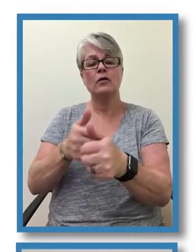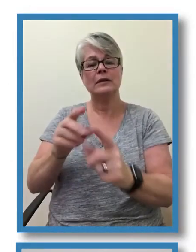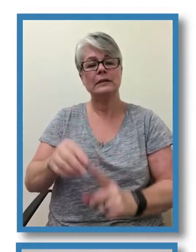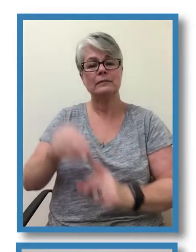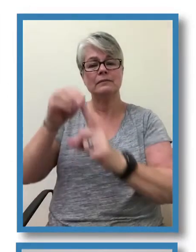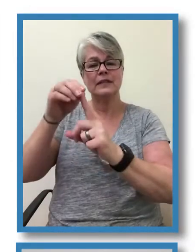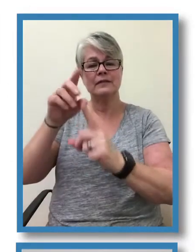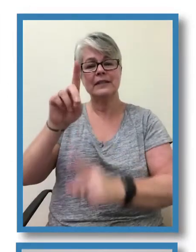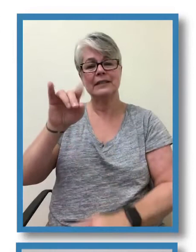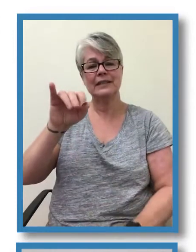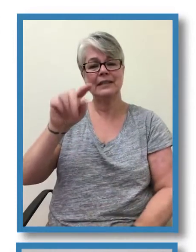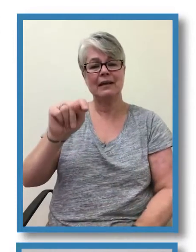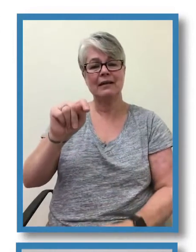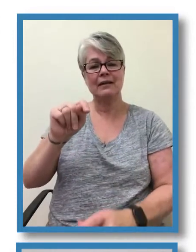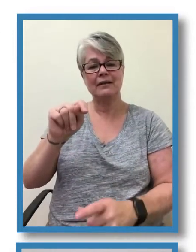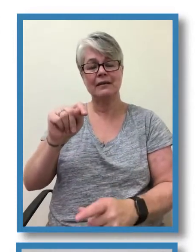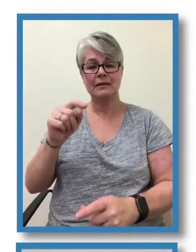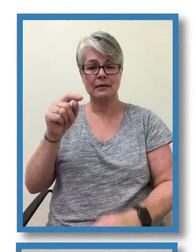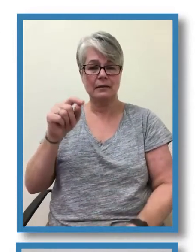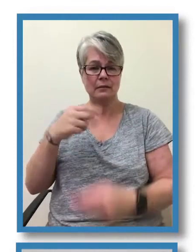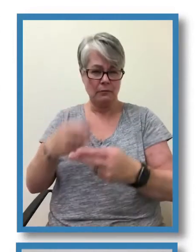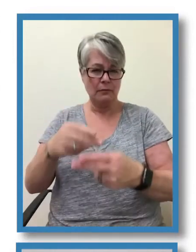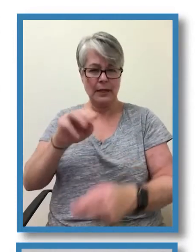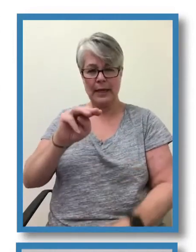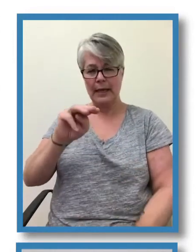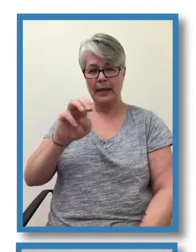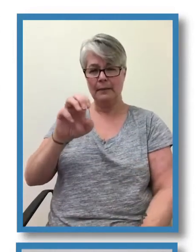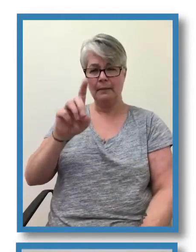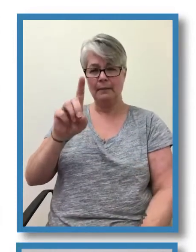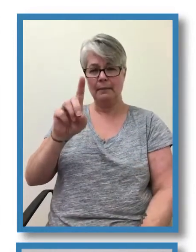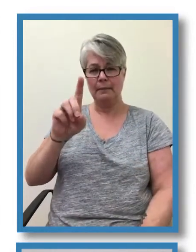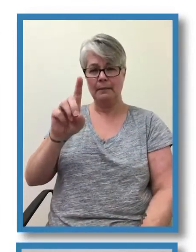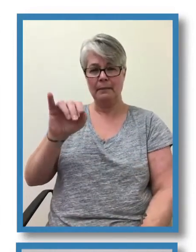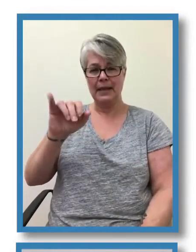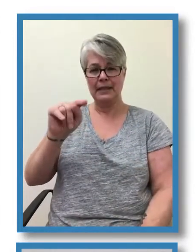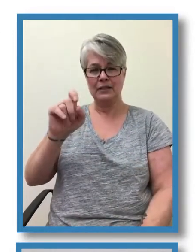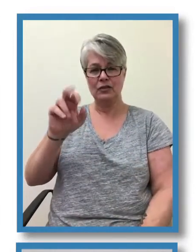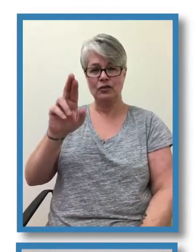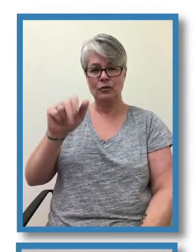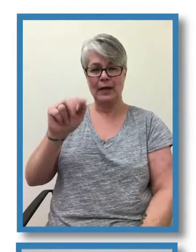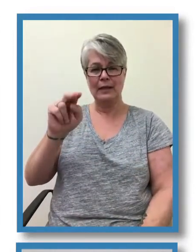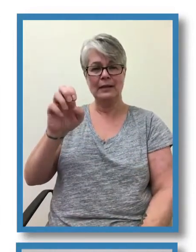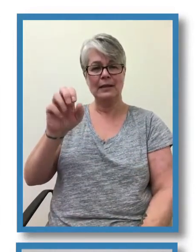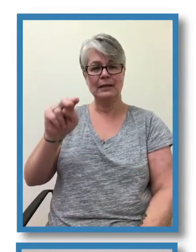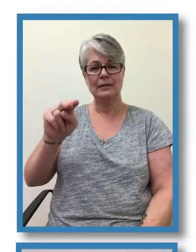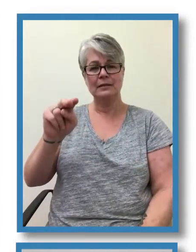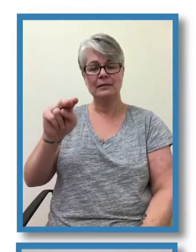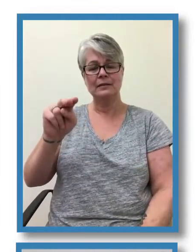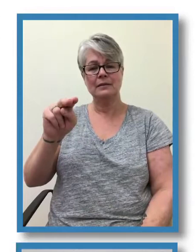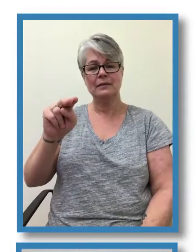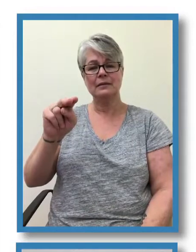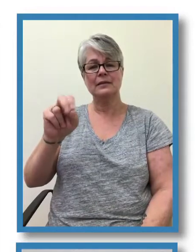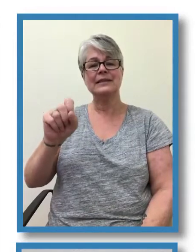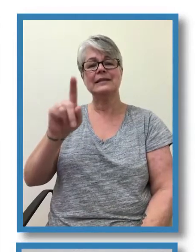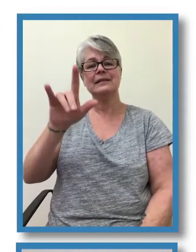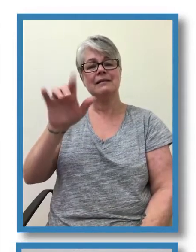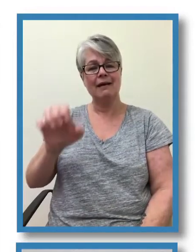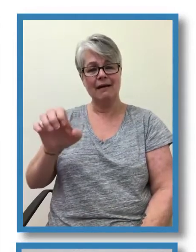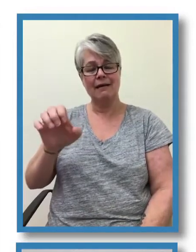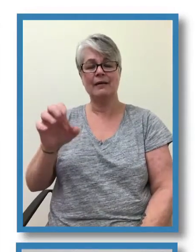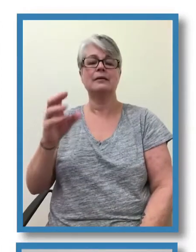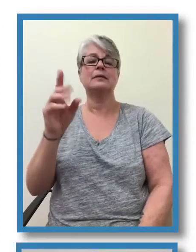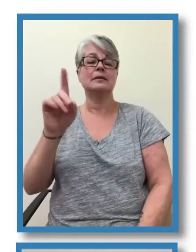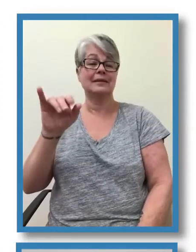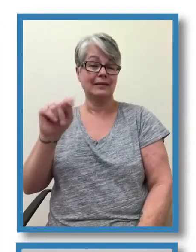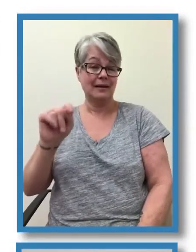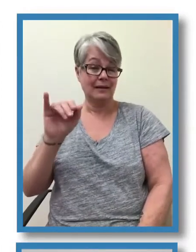study with brain imaging's outcomes looking at physical activity, showing that there may be an increase in grey matter in